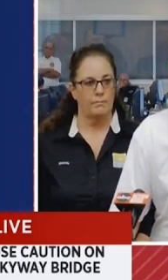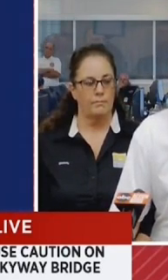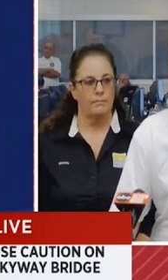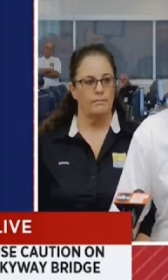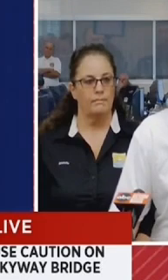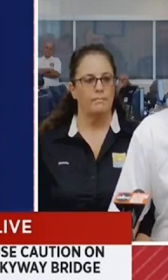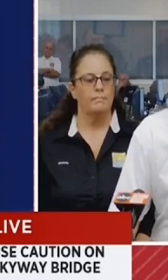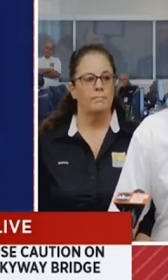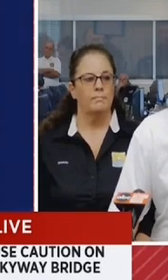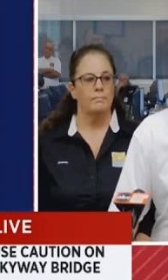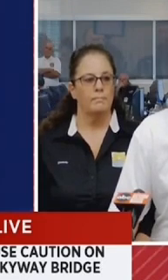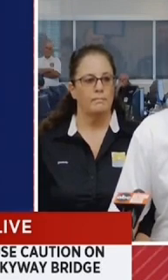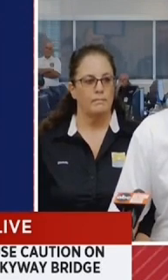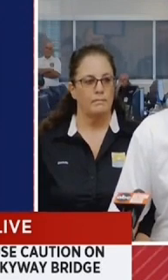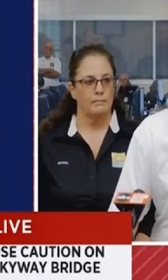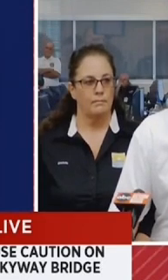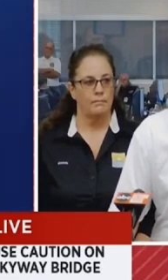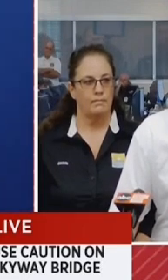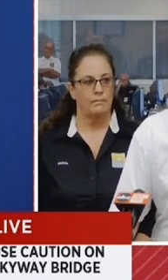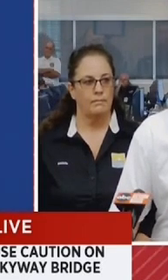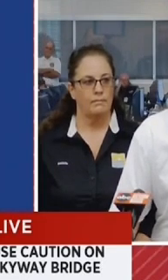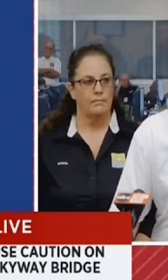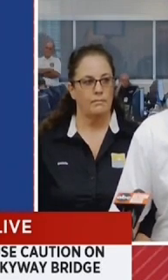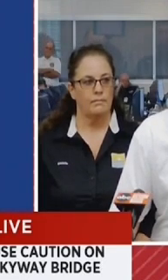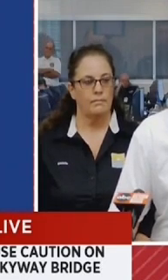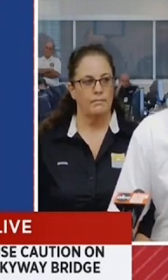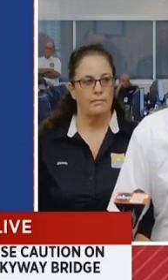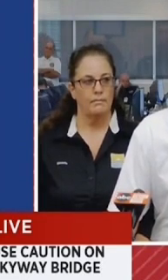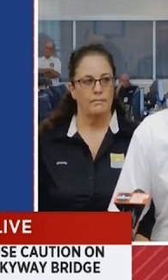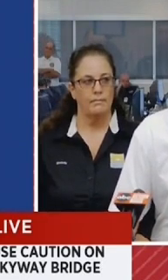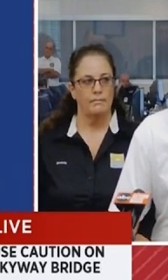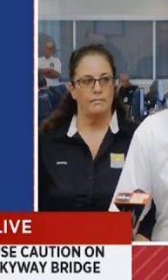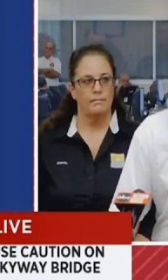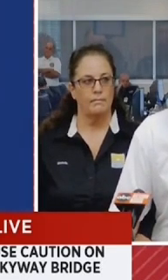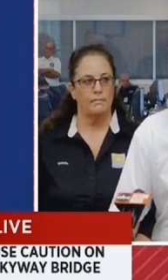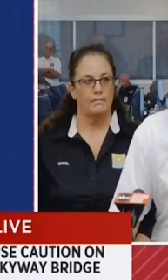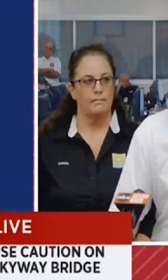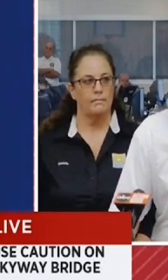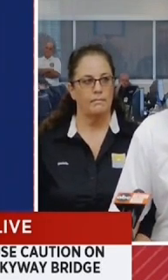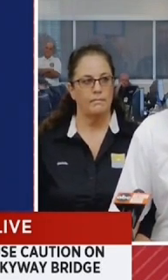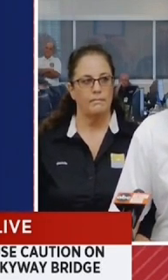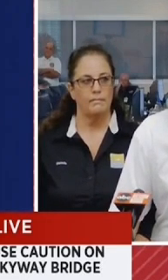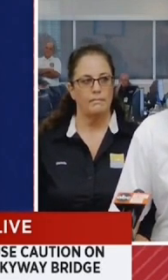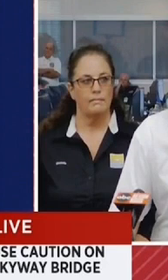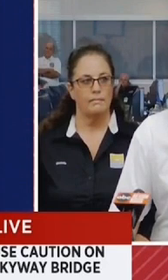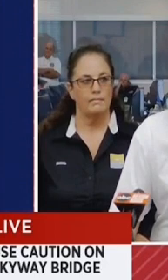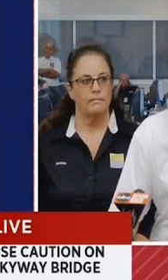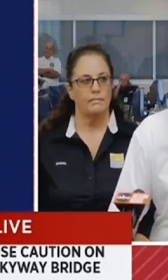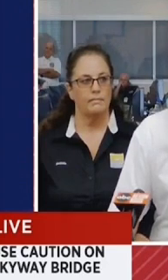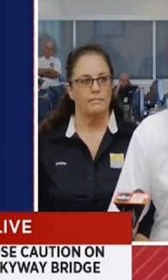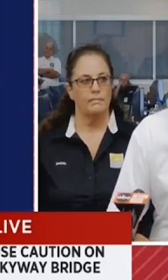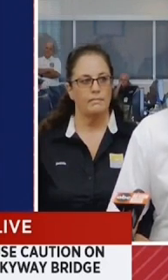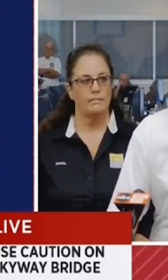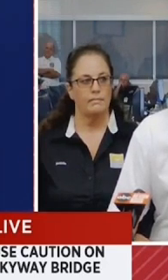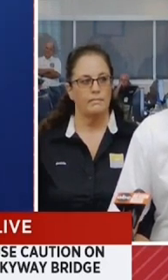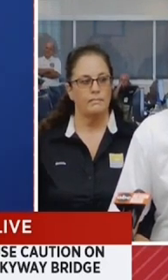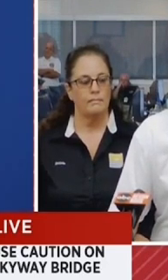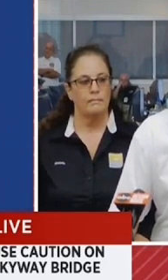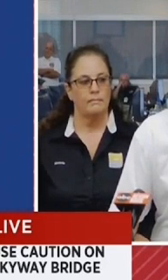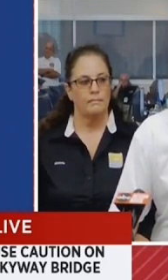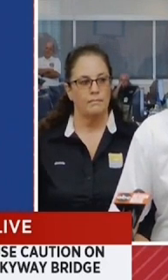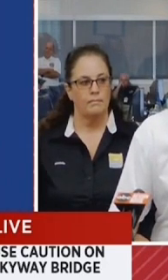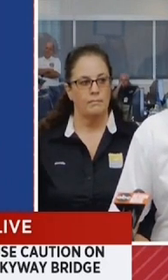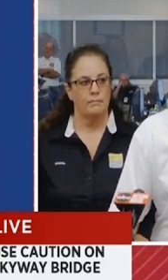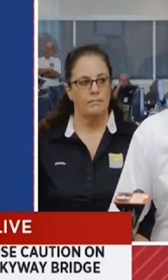US 19, there is a mandatory evacuation in effect. Right now, you are able to come back and forth freely as long as you